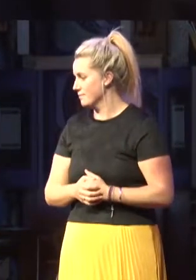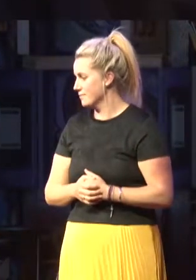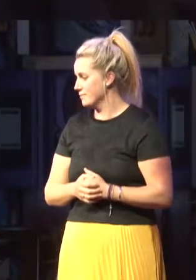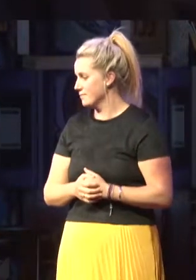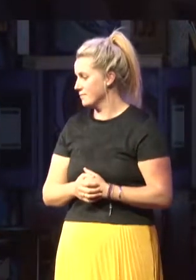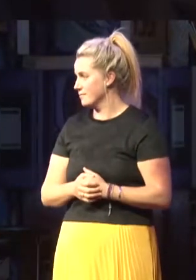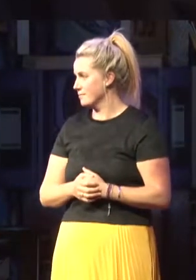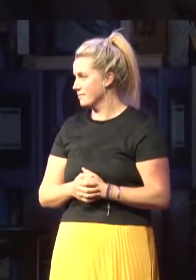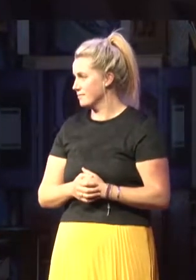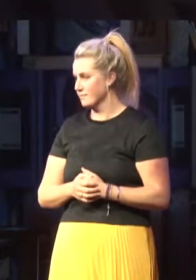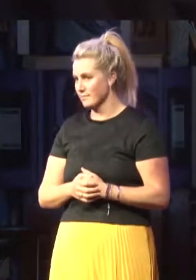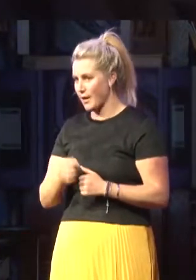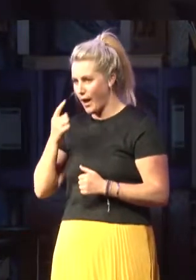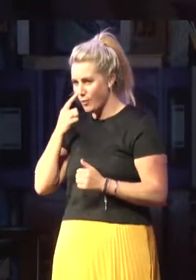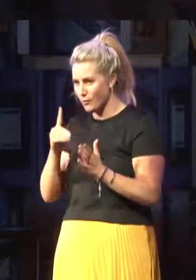I looked it up in the dictionary.